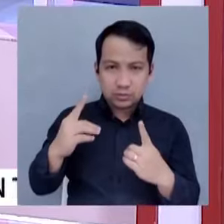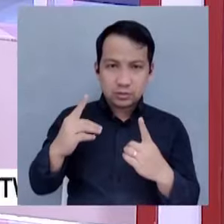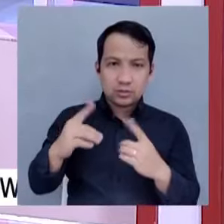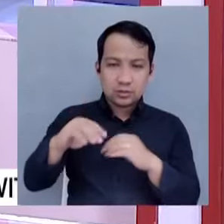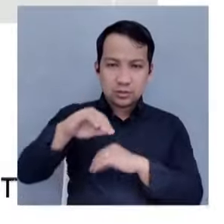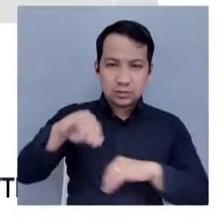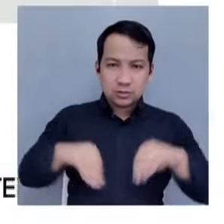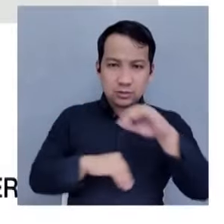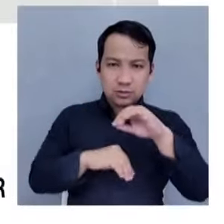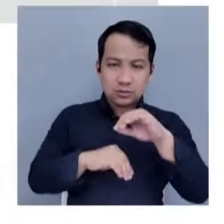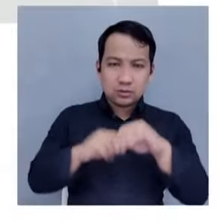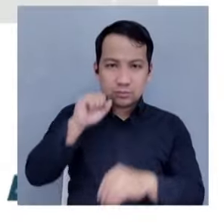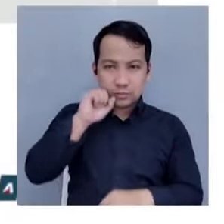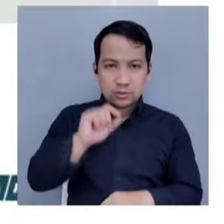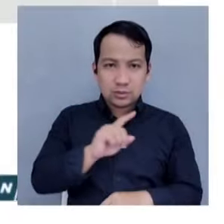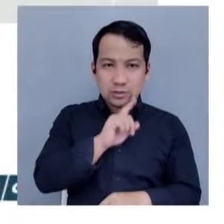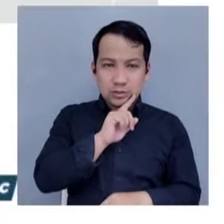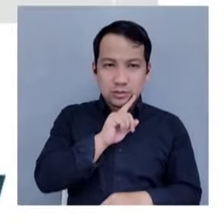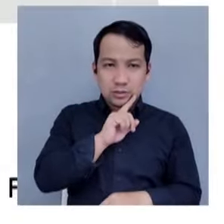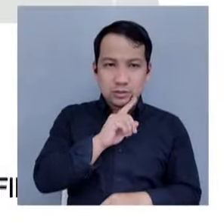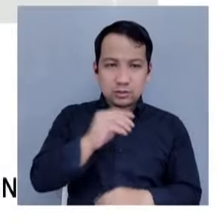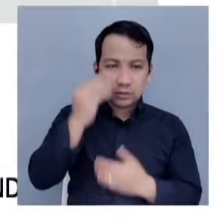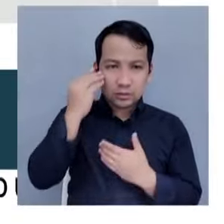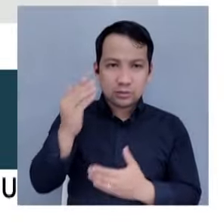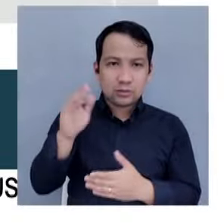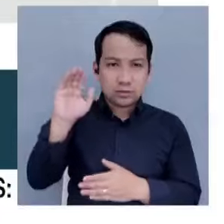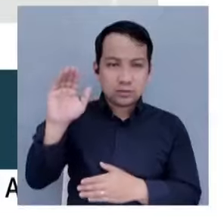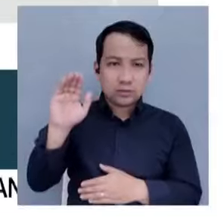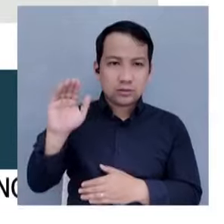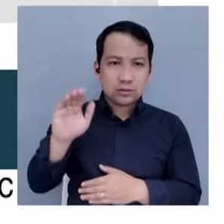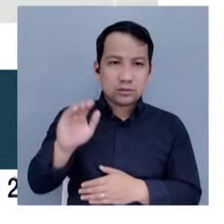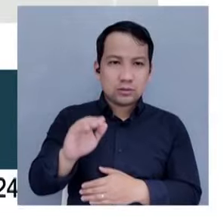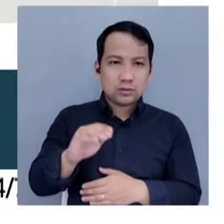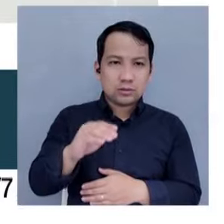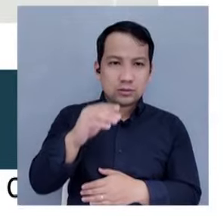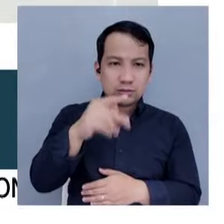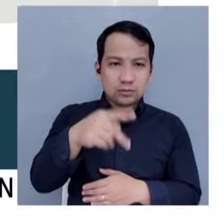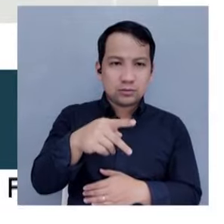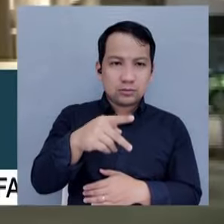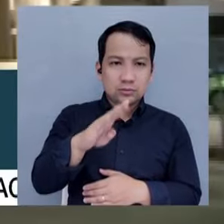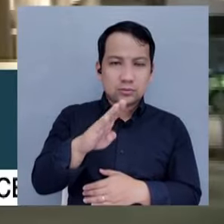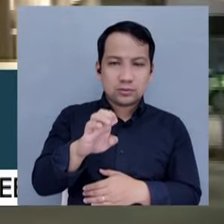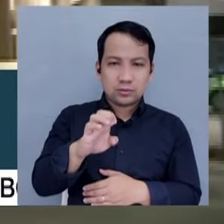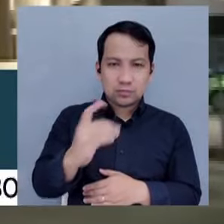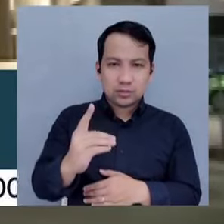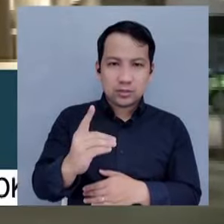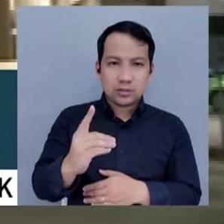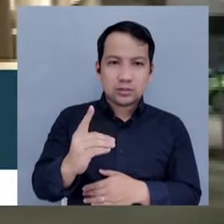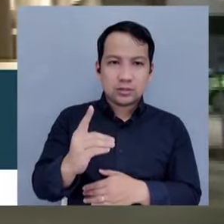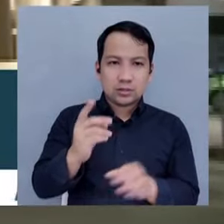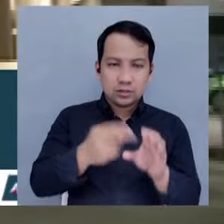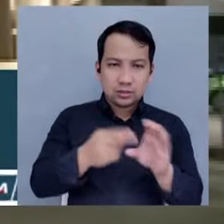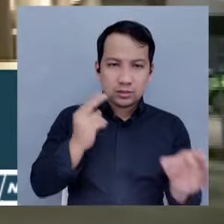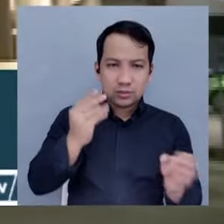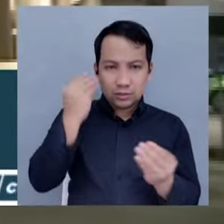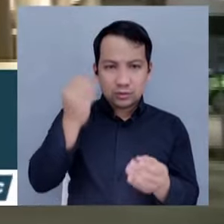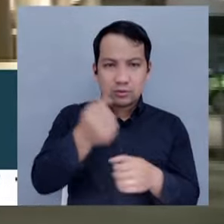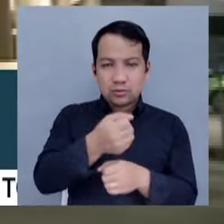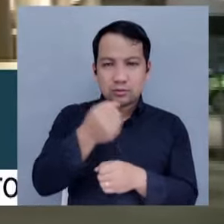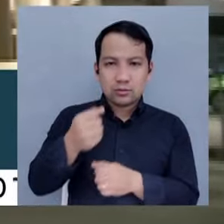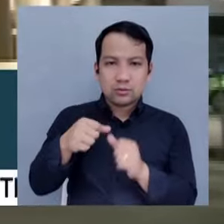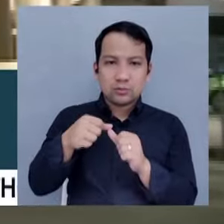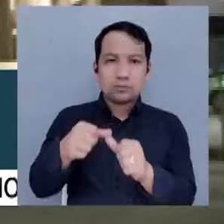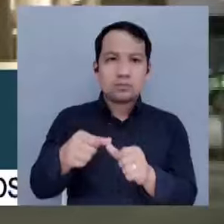Duterte. This is education advocacy group PBED. Expresses concerns over Duterte's resignation amid ongoing